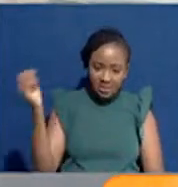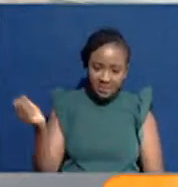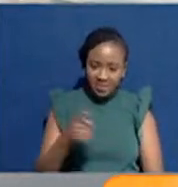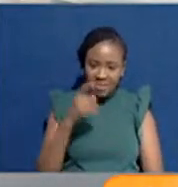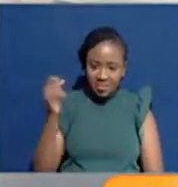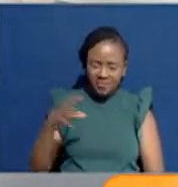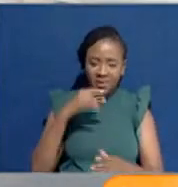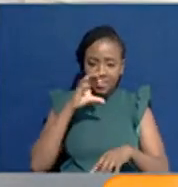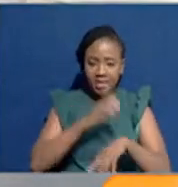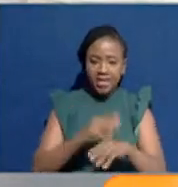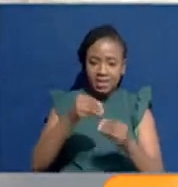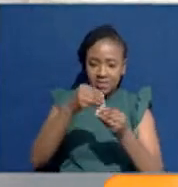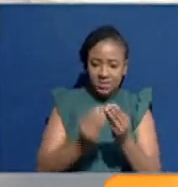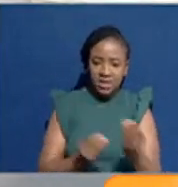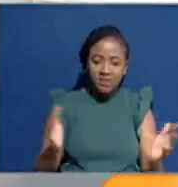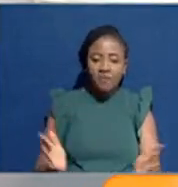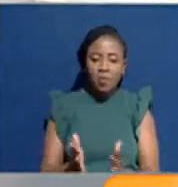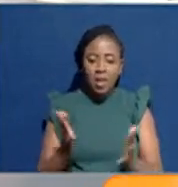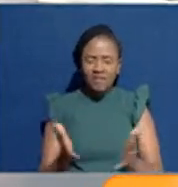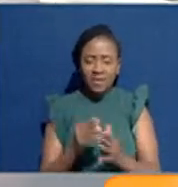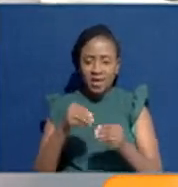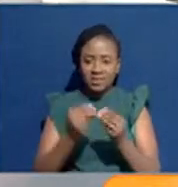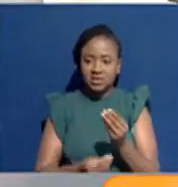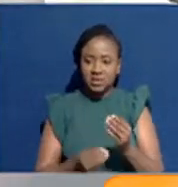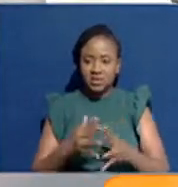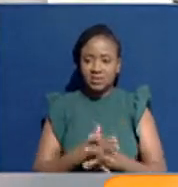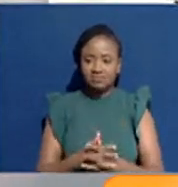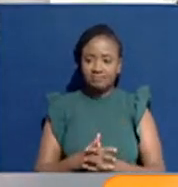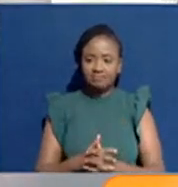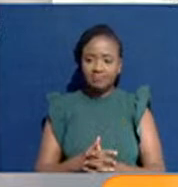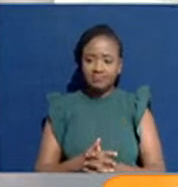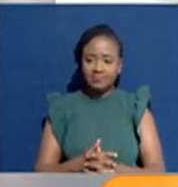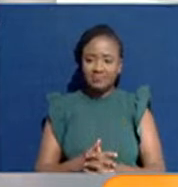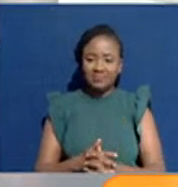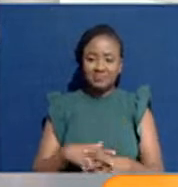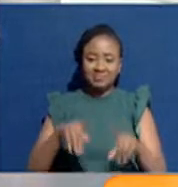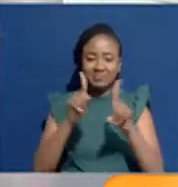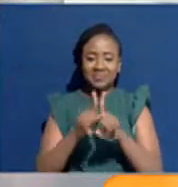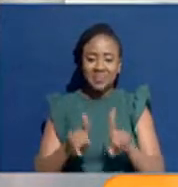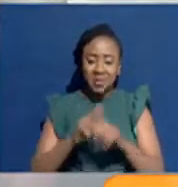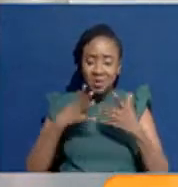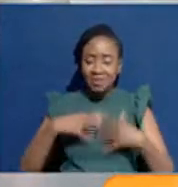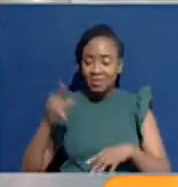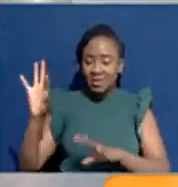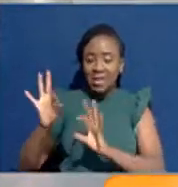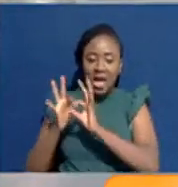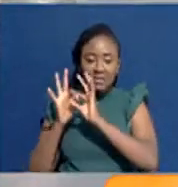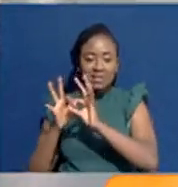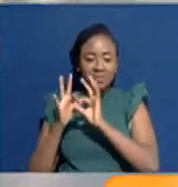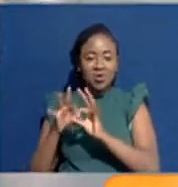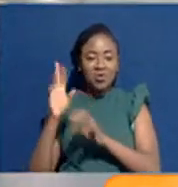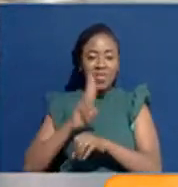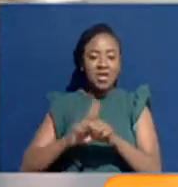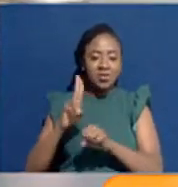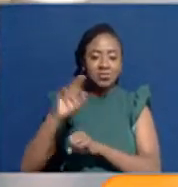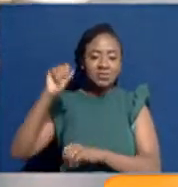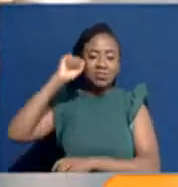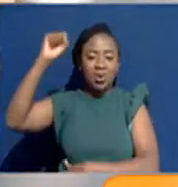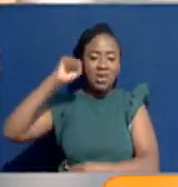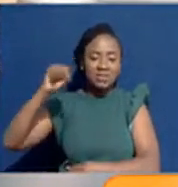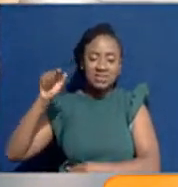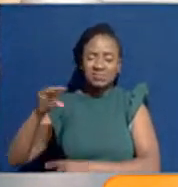with Azimio, Sam, yeah, is an act of deception. they use the politics as so promise.